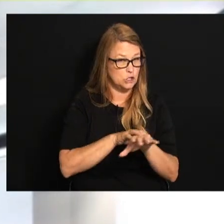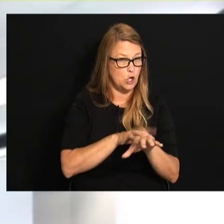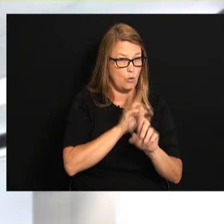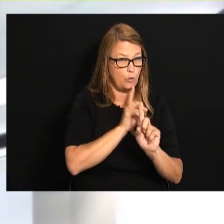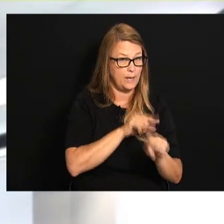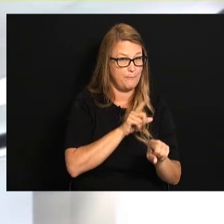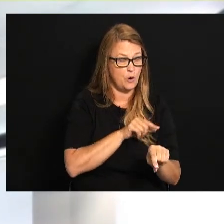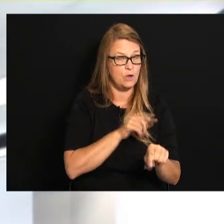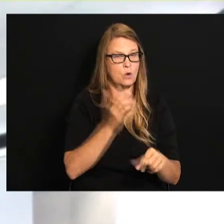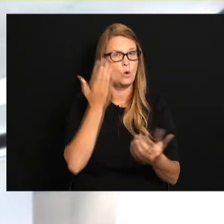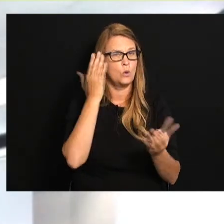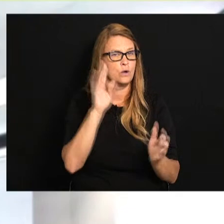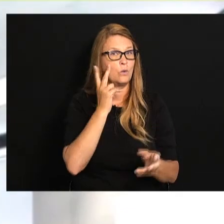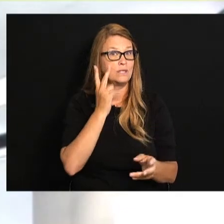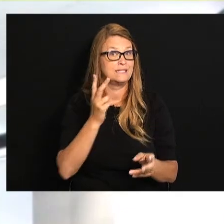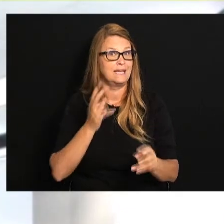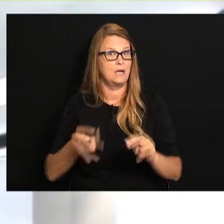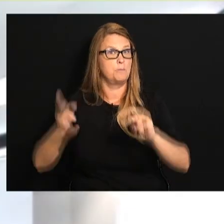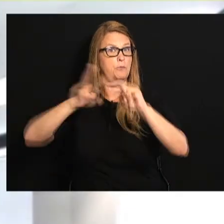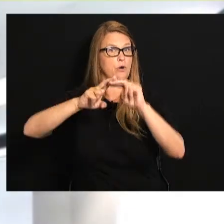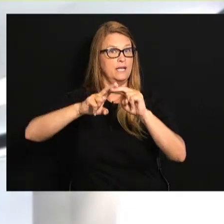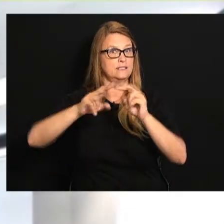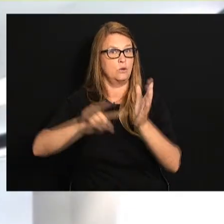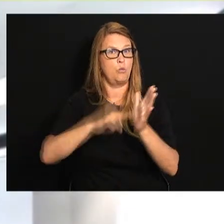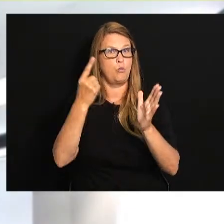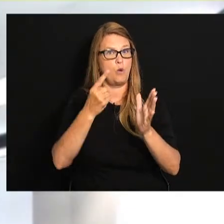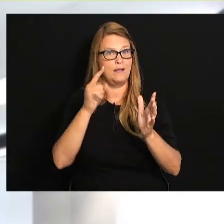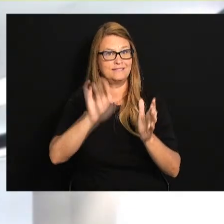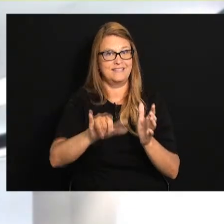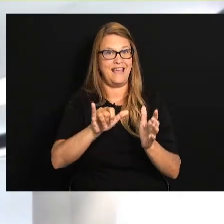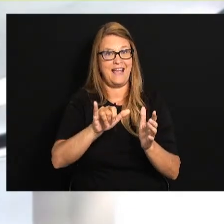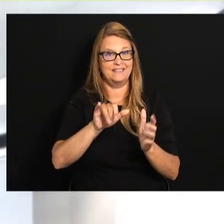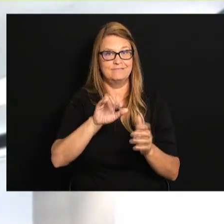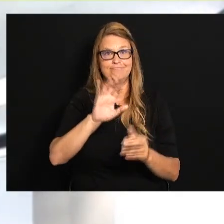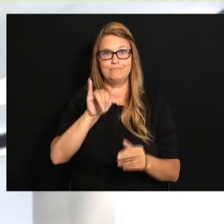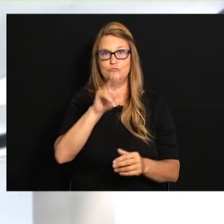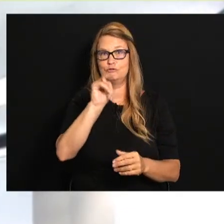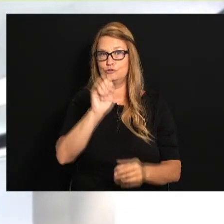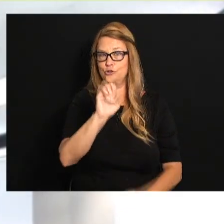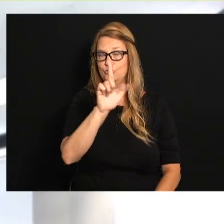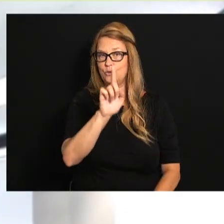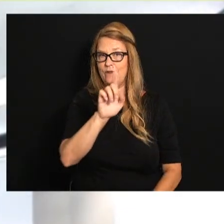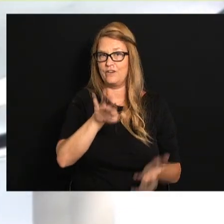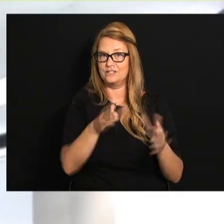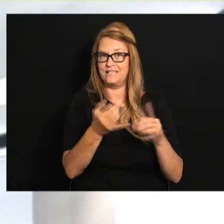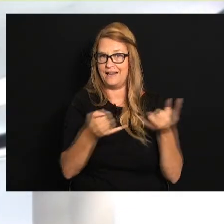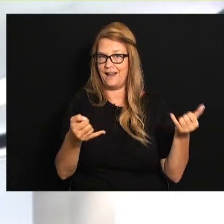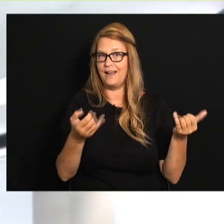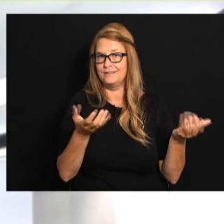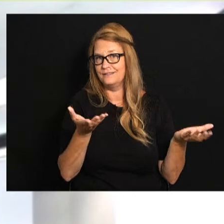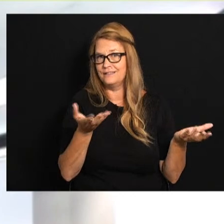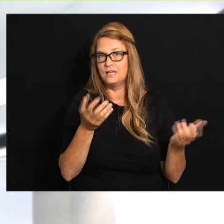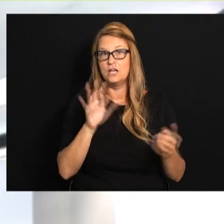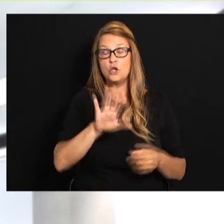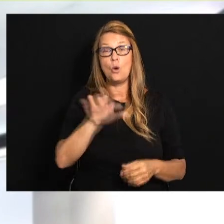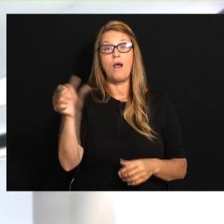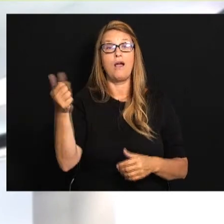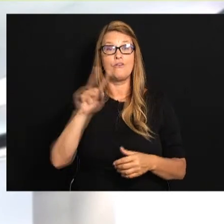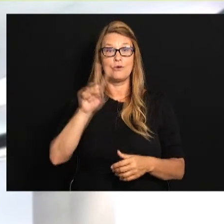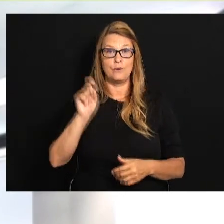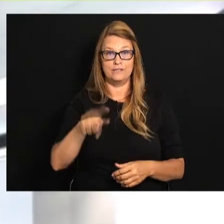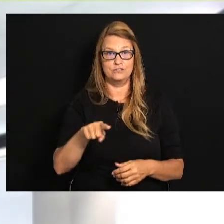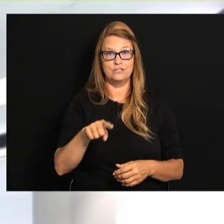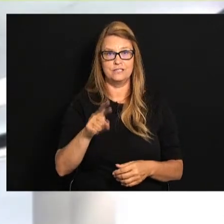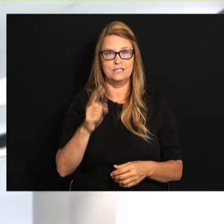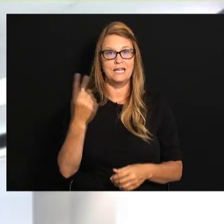don't know if we'll see an uptick after, you know, this 21st deadline. But to answer your other question, I think some